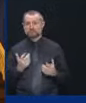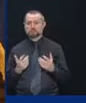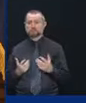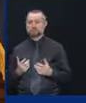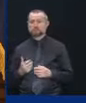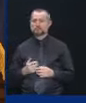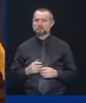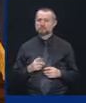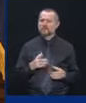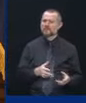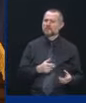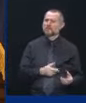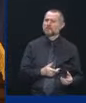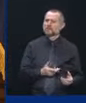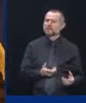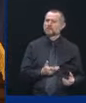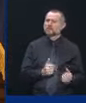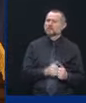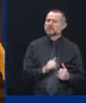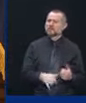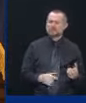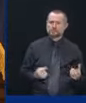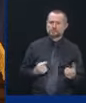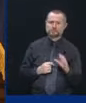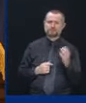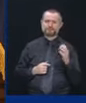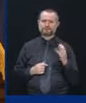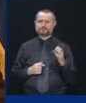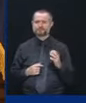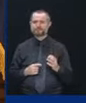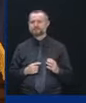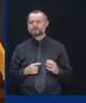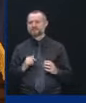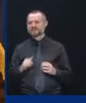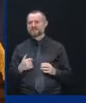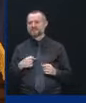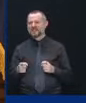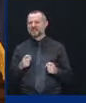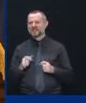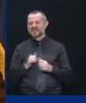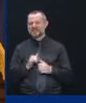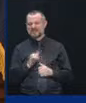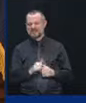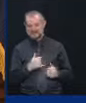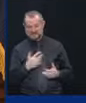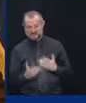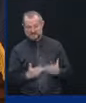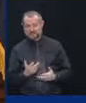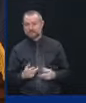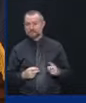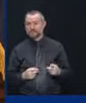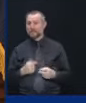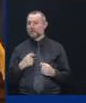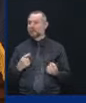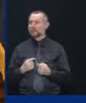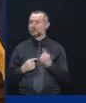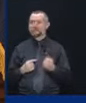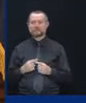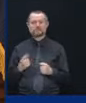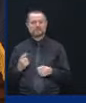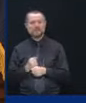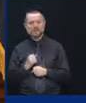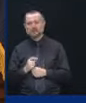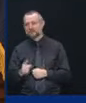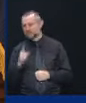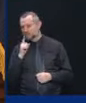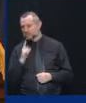use those excess second doses? That's something else. So we're constantly scraping and scratching